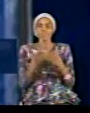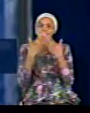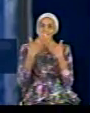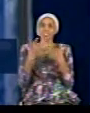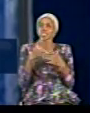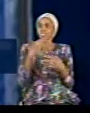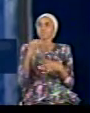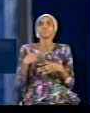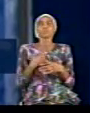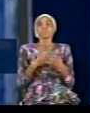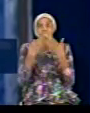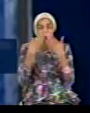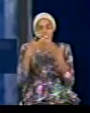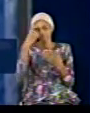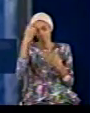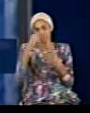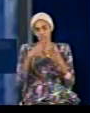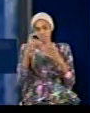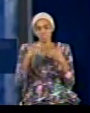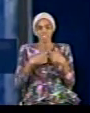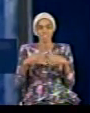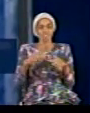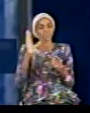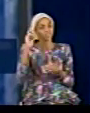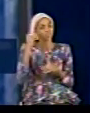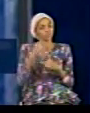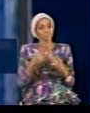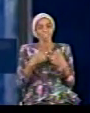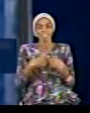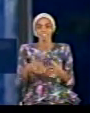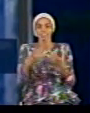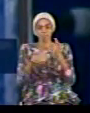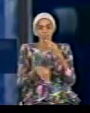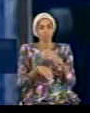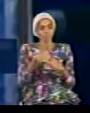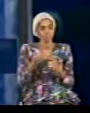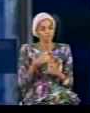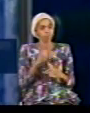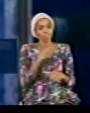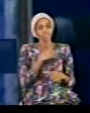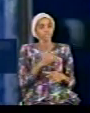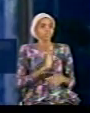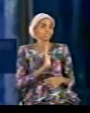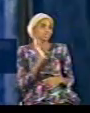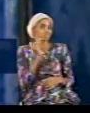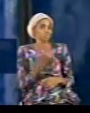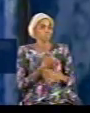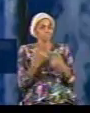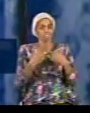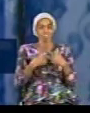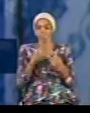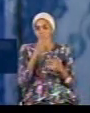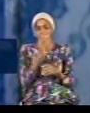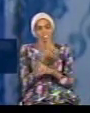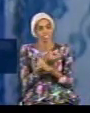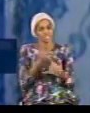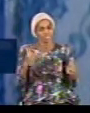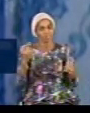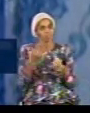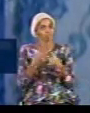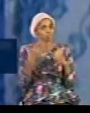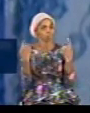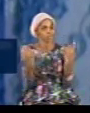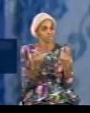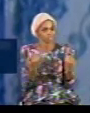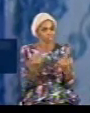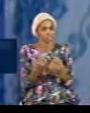what he has done. His word had come out. Souls have been delivered from sin.